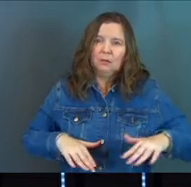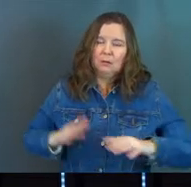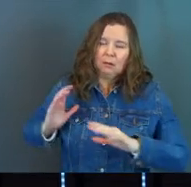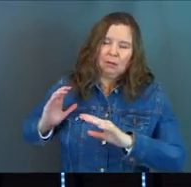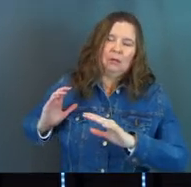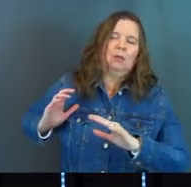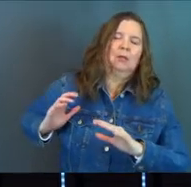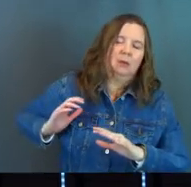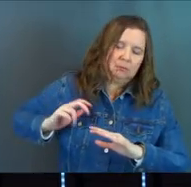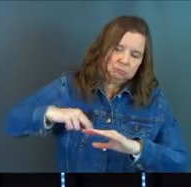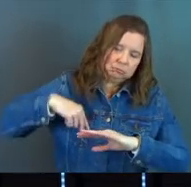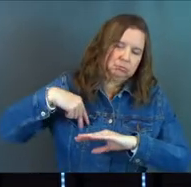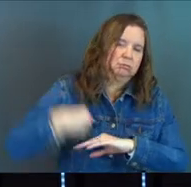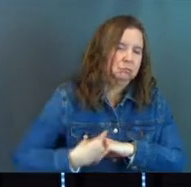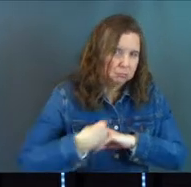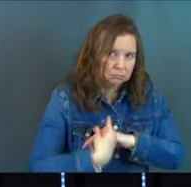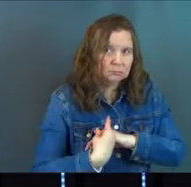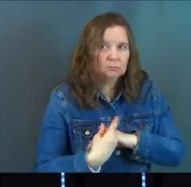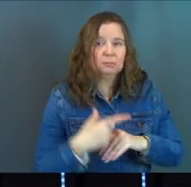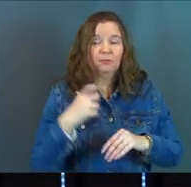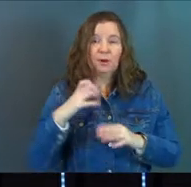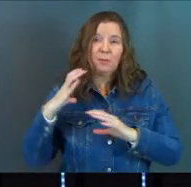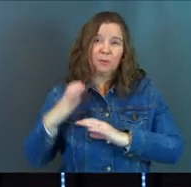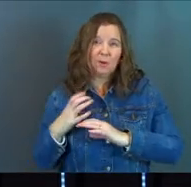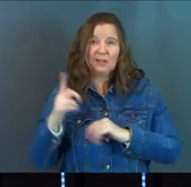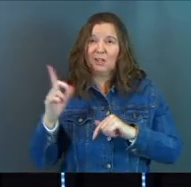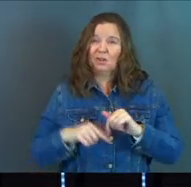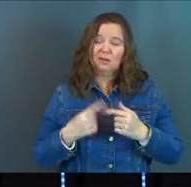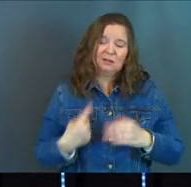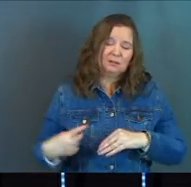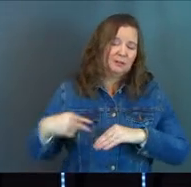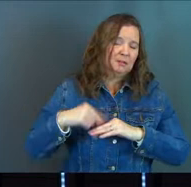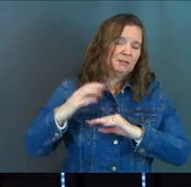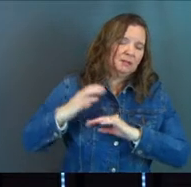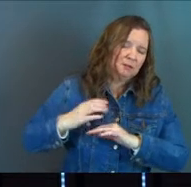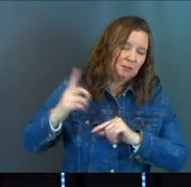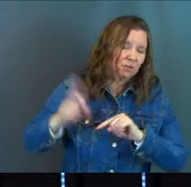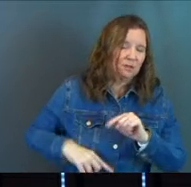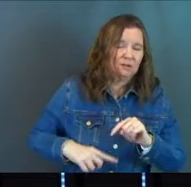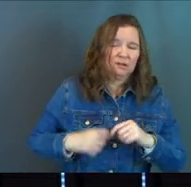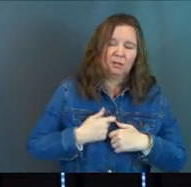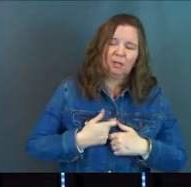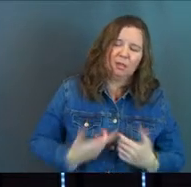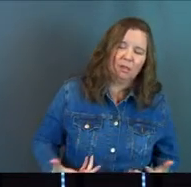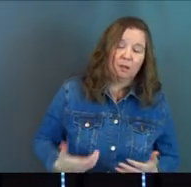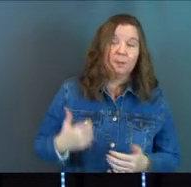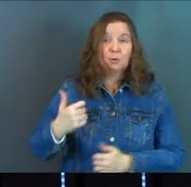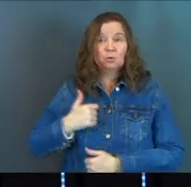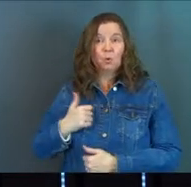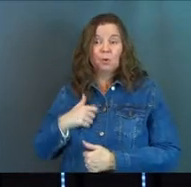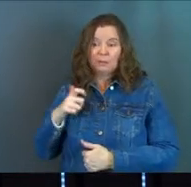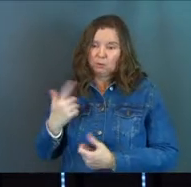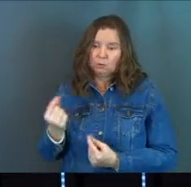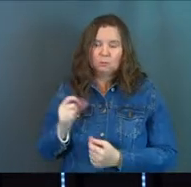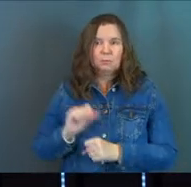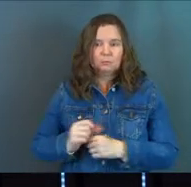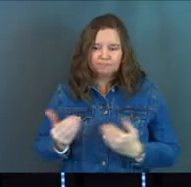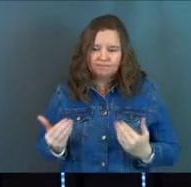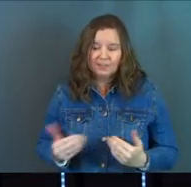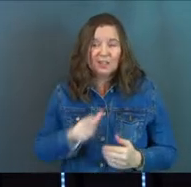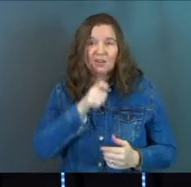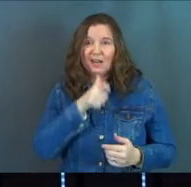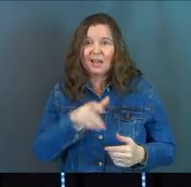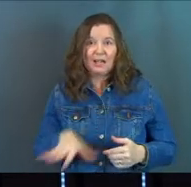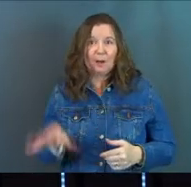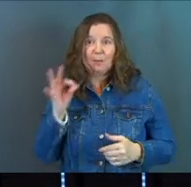already collapsing under the weight of his crossbeam. He couldn't make it. The soldiers have a job to do. They're